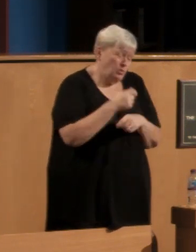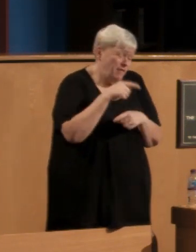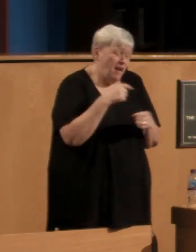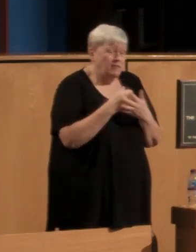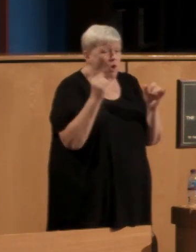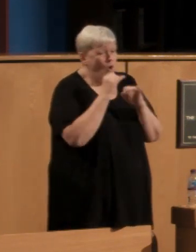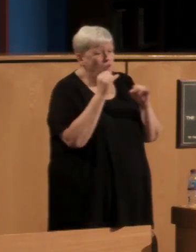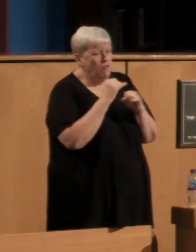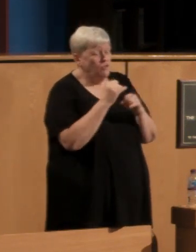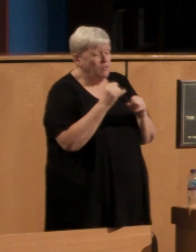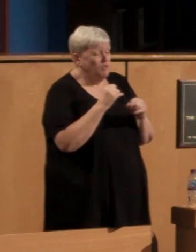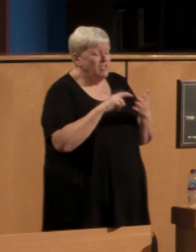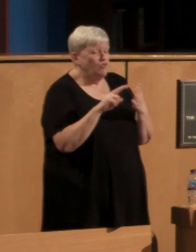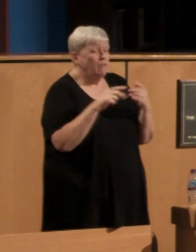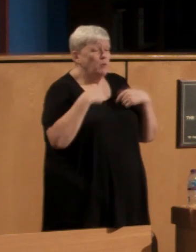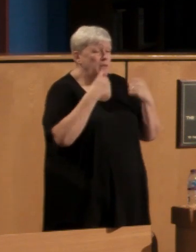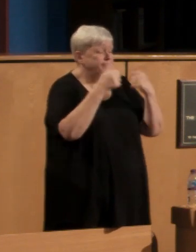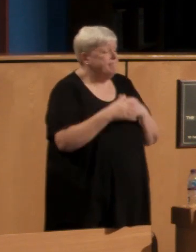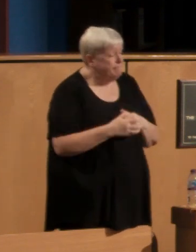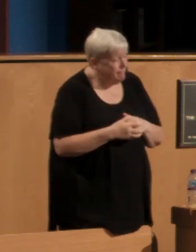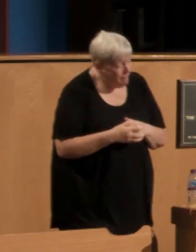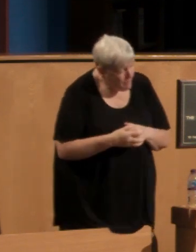powerful. Yeah, so that's where I come out.